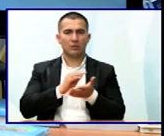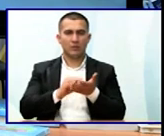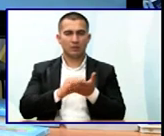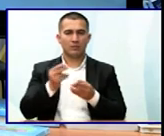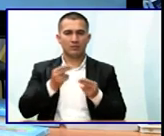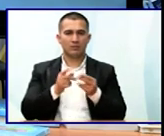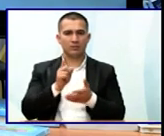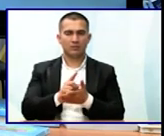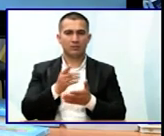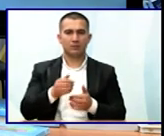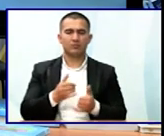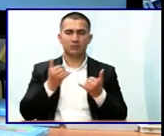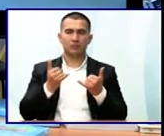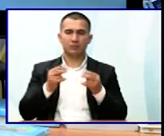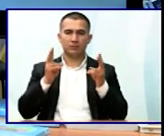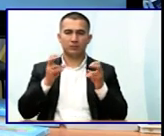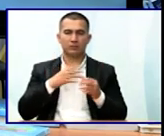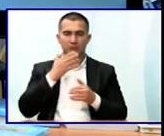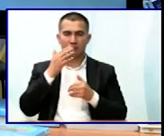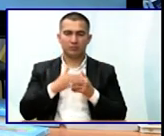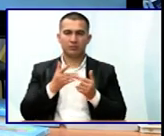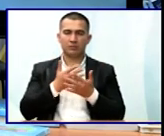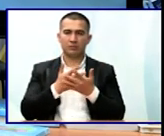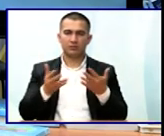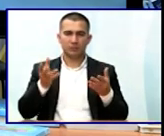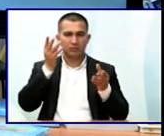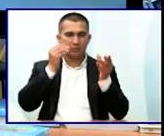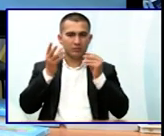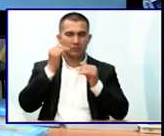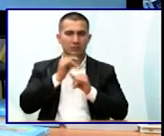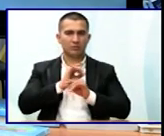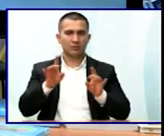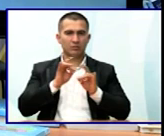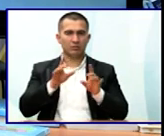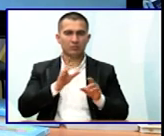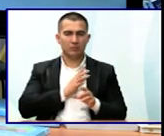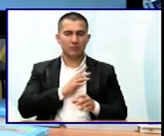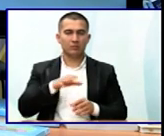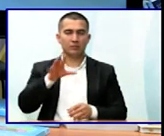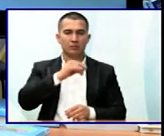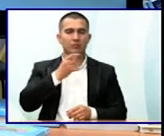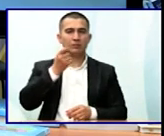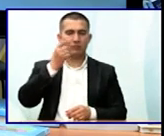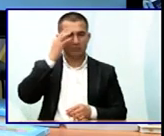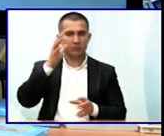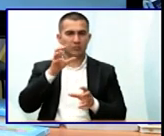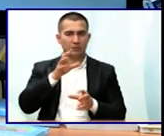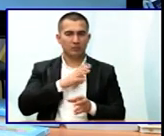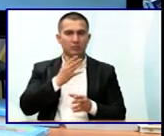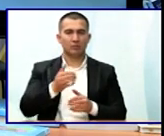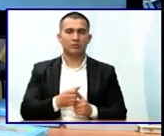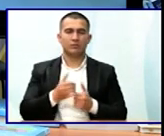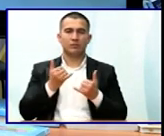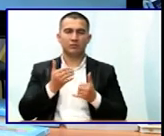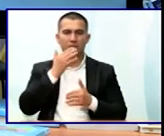aziz o'quvchilar, bugungi mavzuga oid ma'lumotlarimiz hamda topshiriqlarimiz ana shulardan iborat edi.